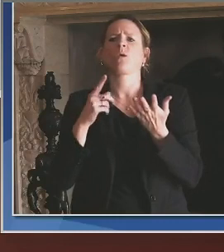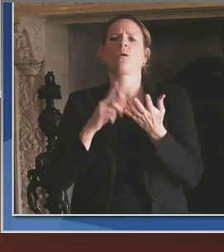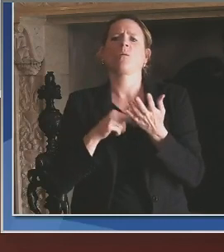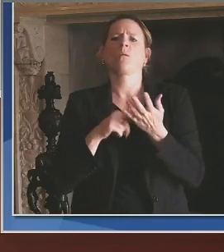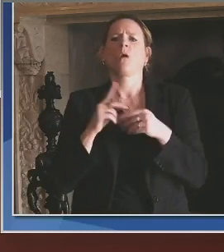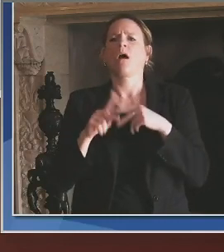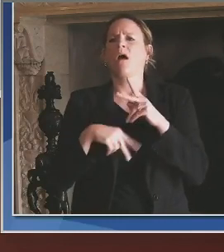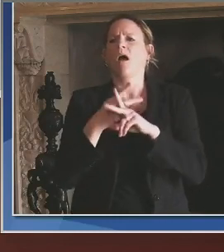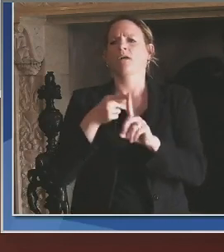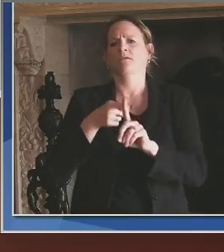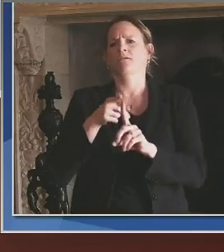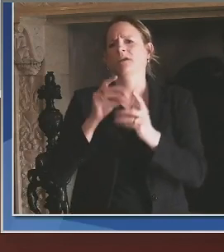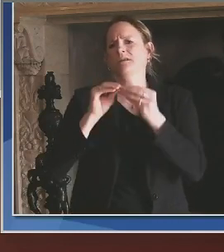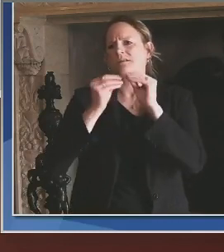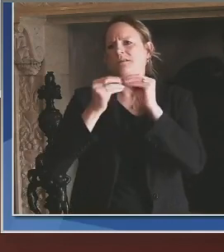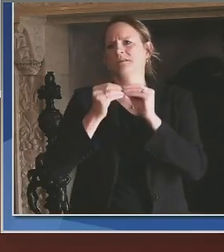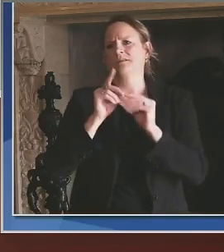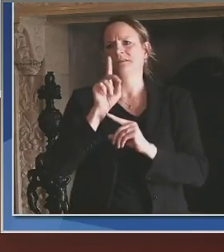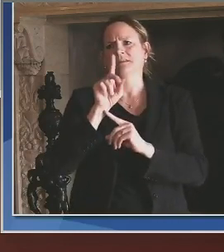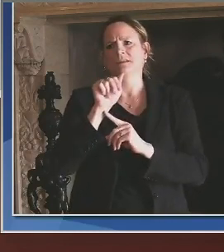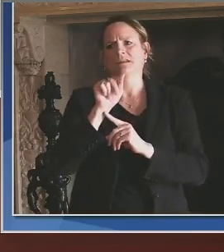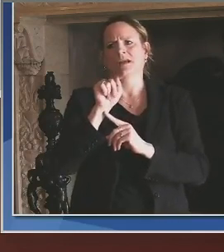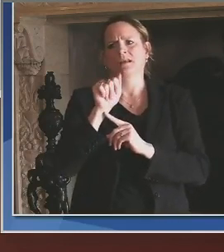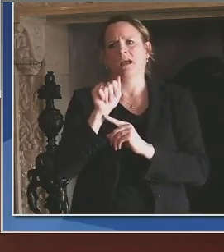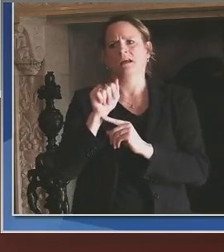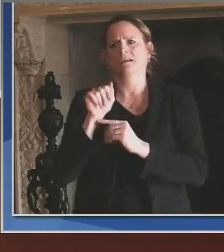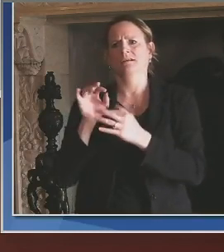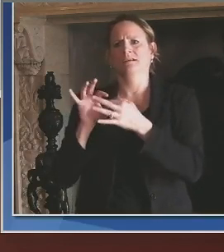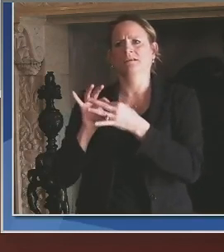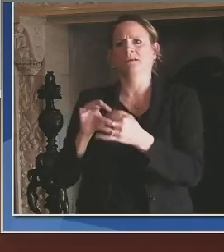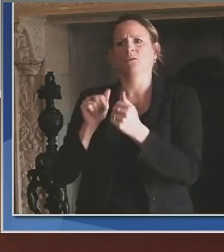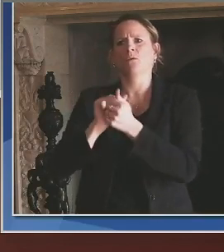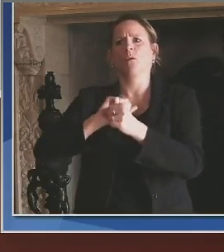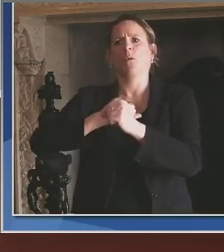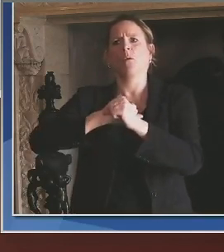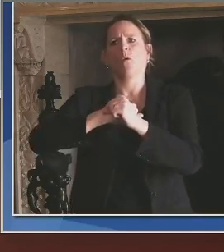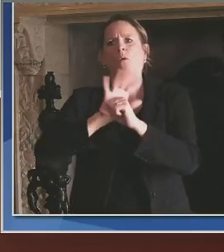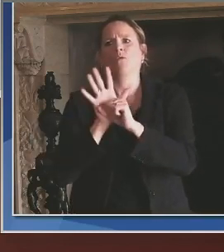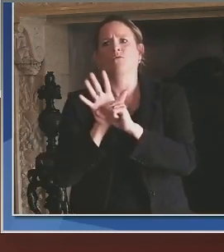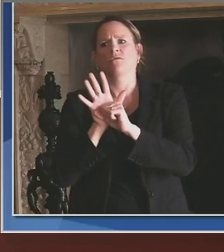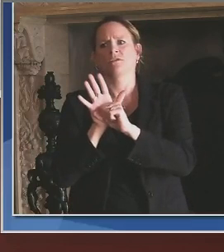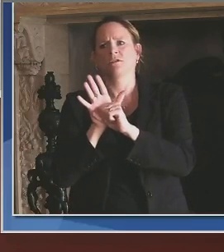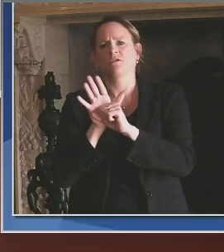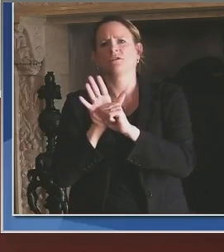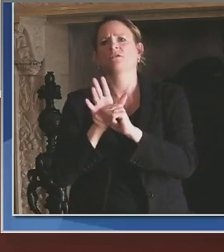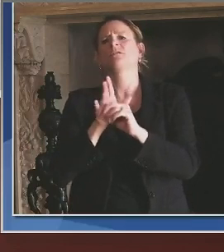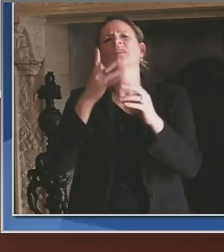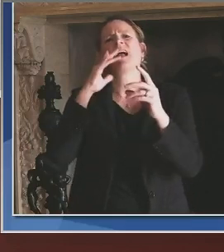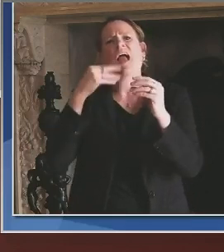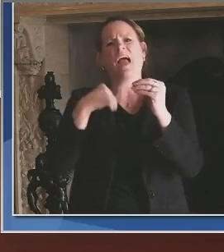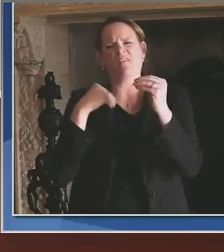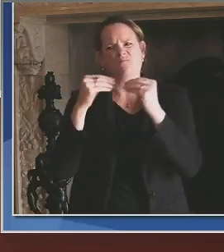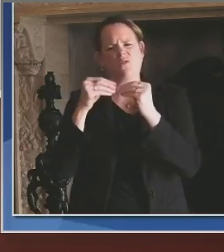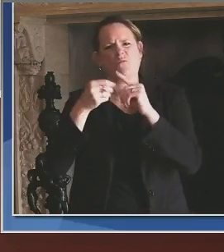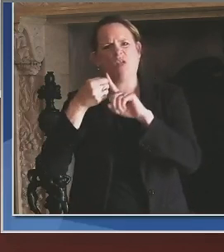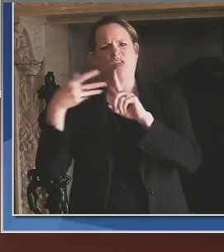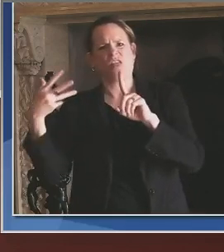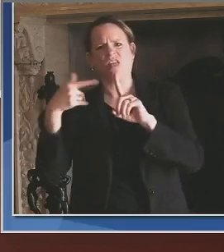problems, maybe even long-term problems, such as, you know, permanent heart damage, lung damage, strokes, neurological